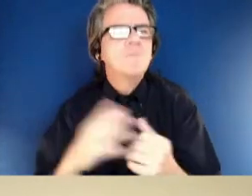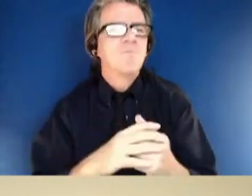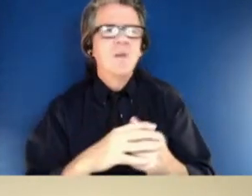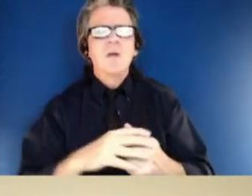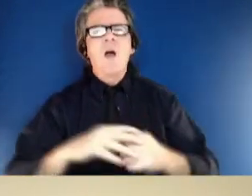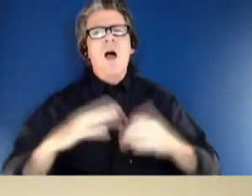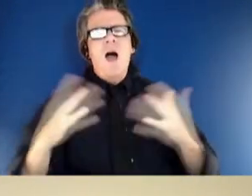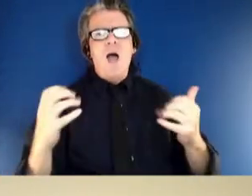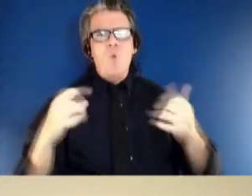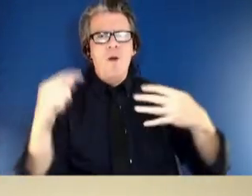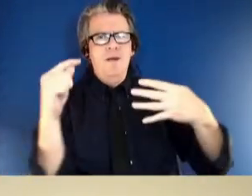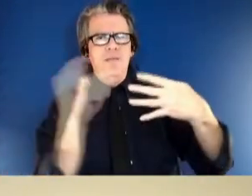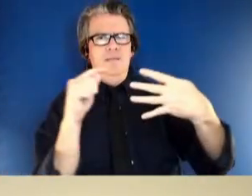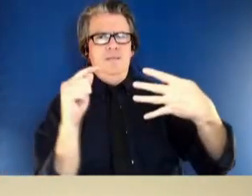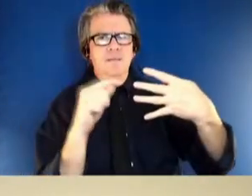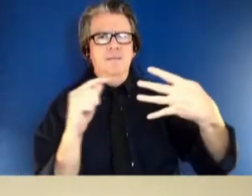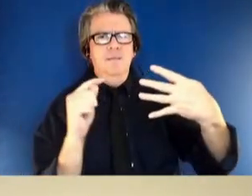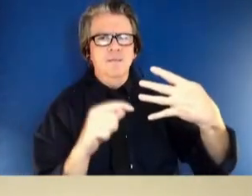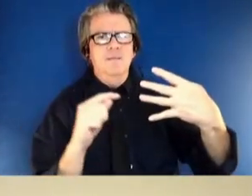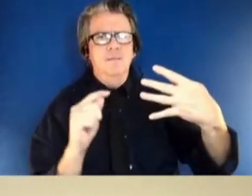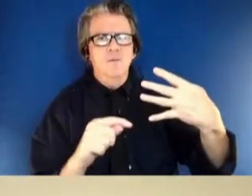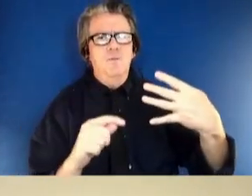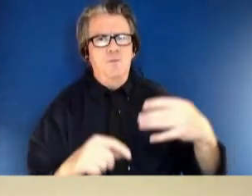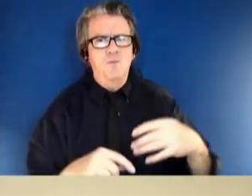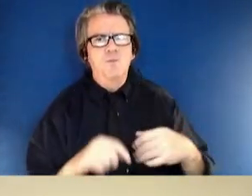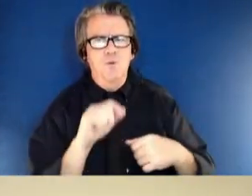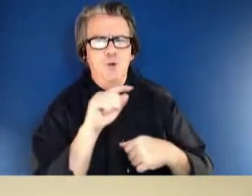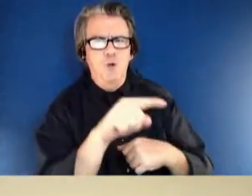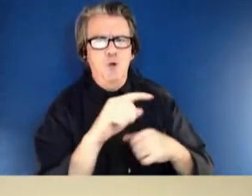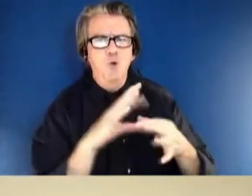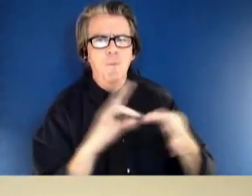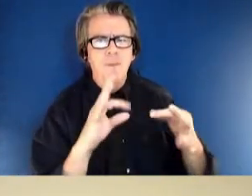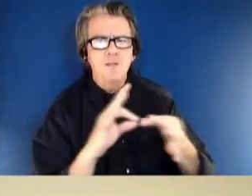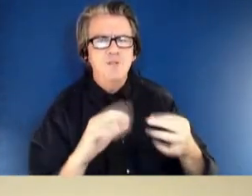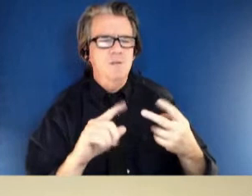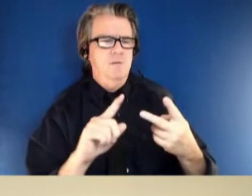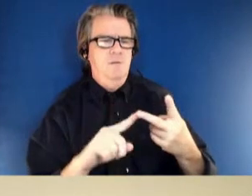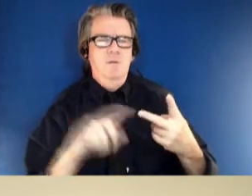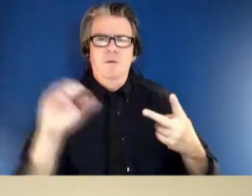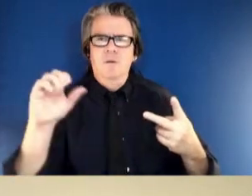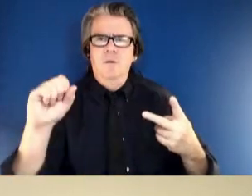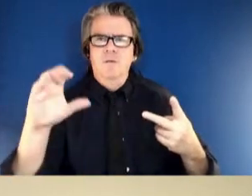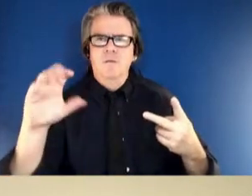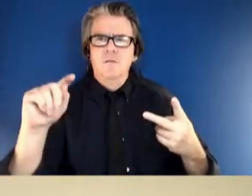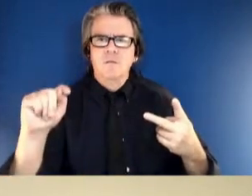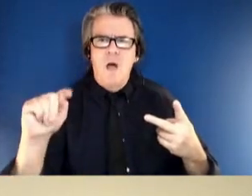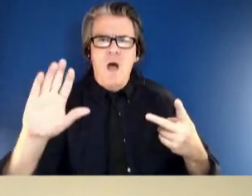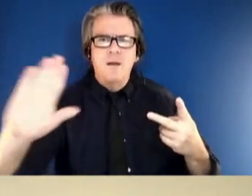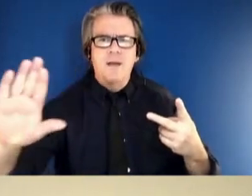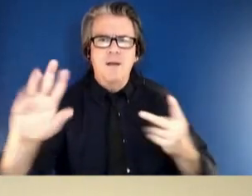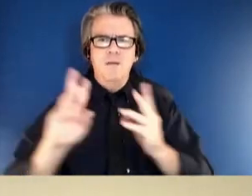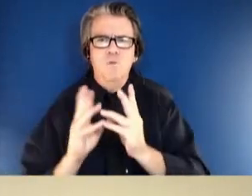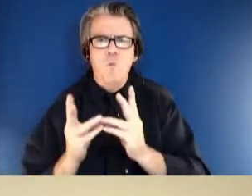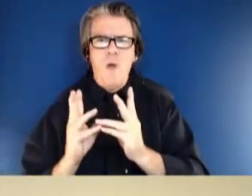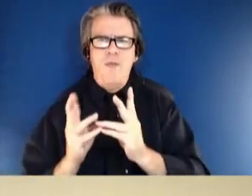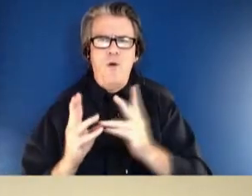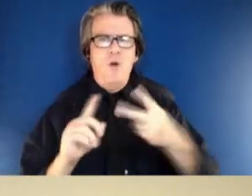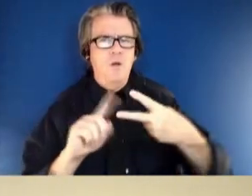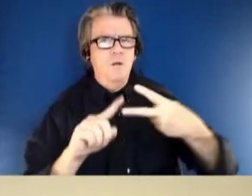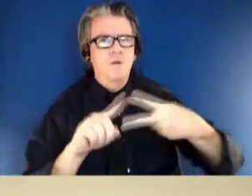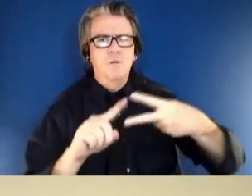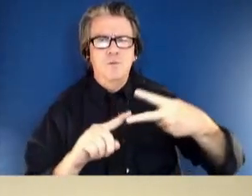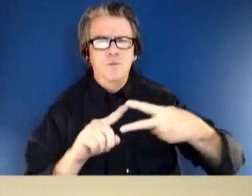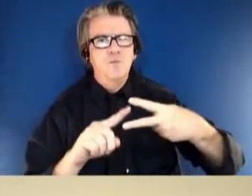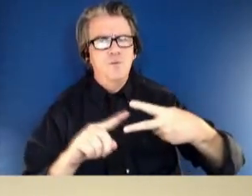to highlight a few things that you had mentioned in your remarks and what Scott had mentioned in his remarks. And